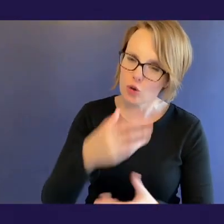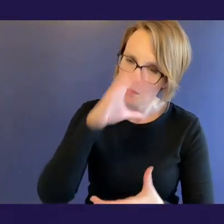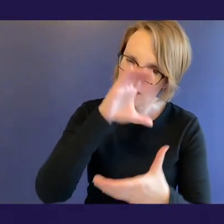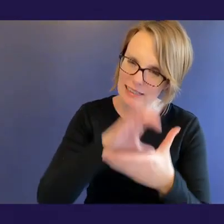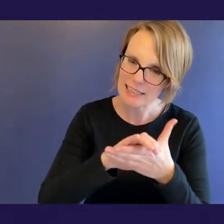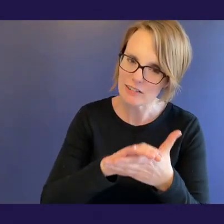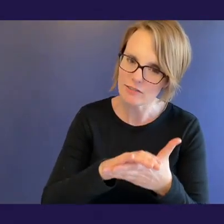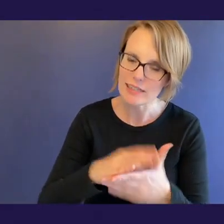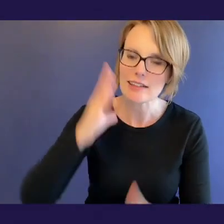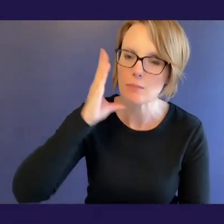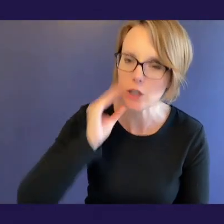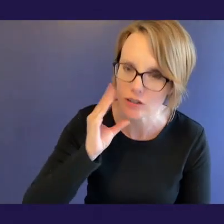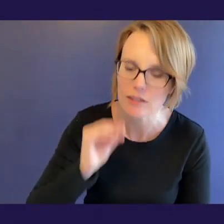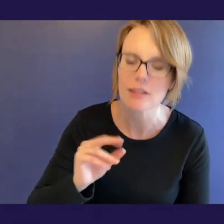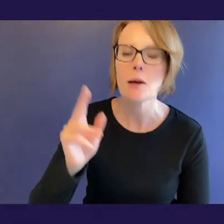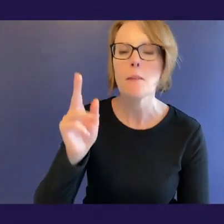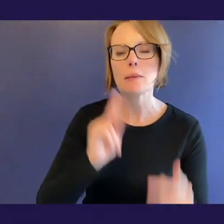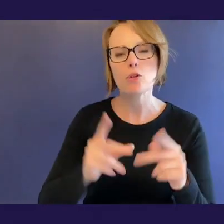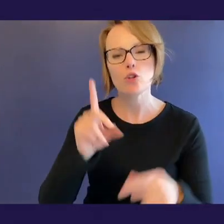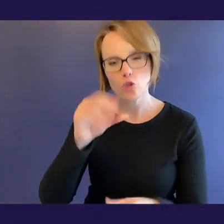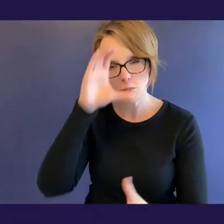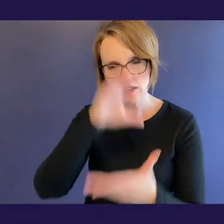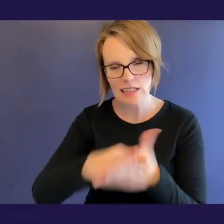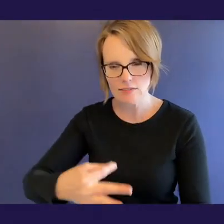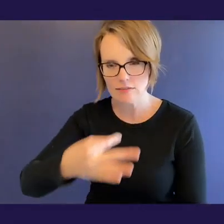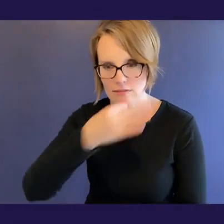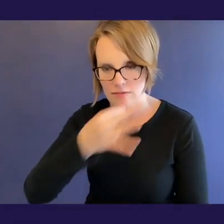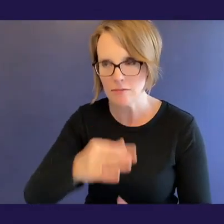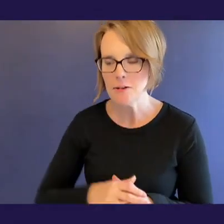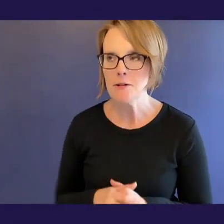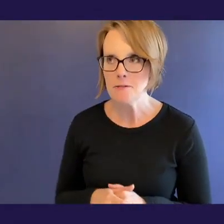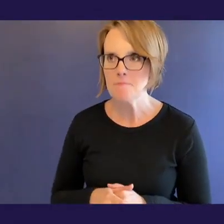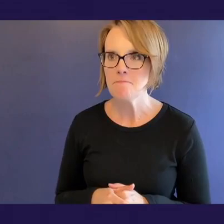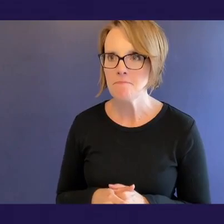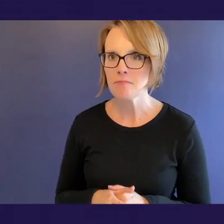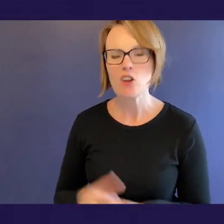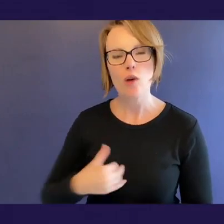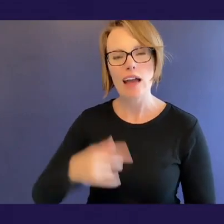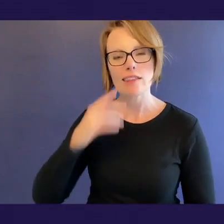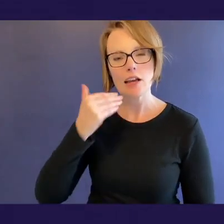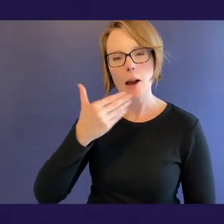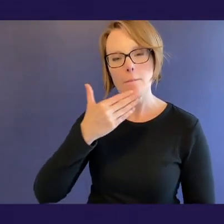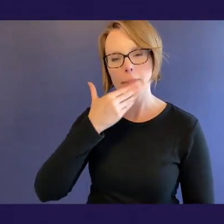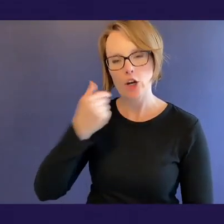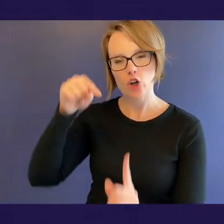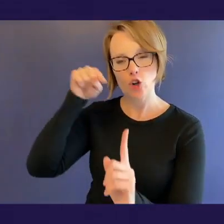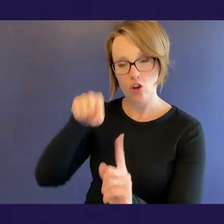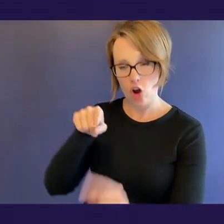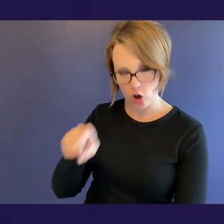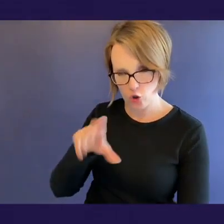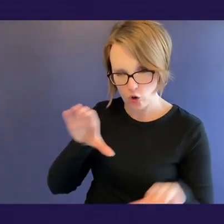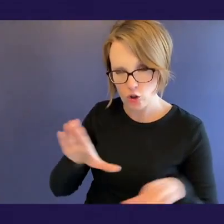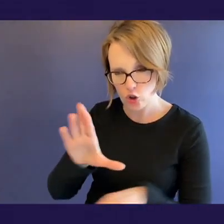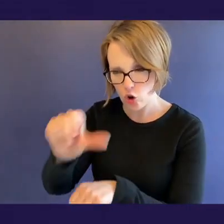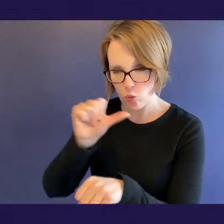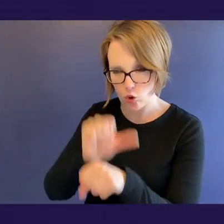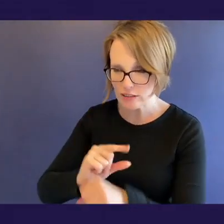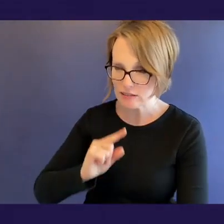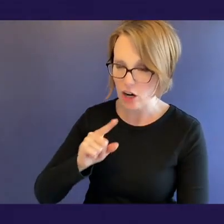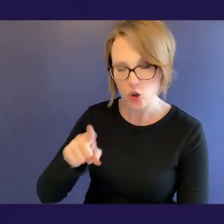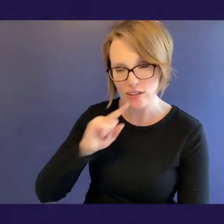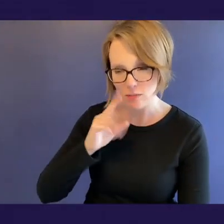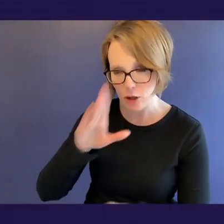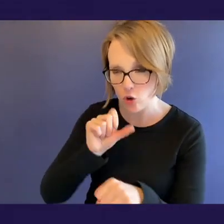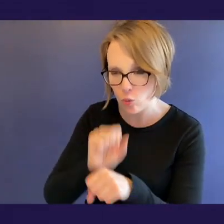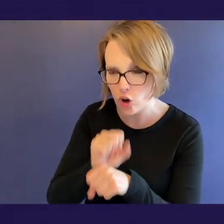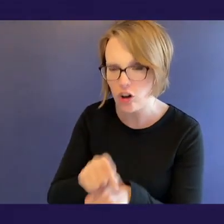anymore. I think it's about are you doing your work seriously and thoughtfully and objectively?